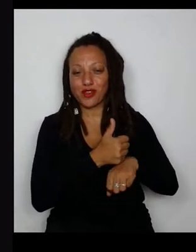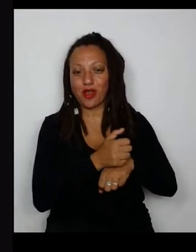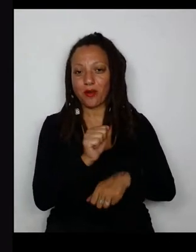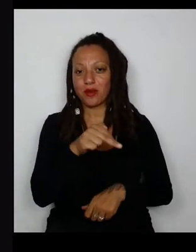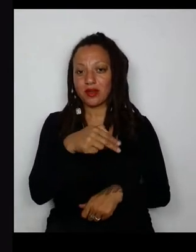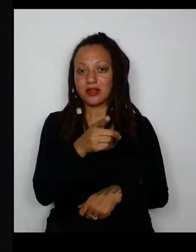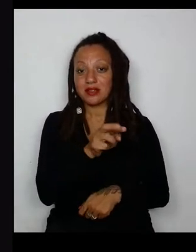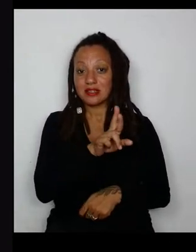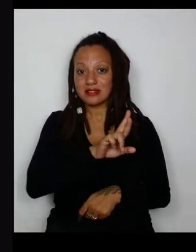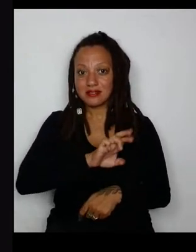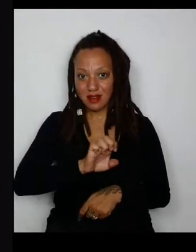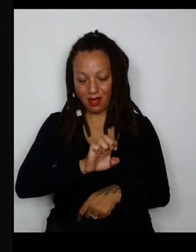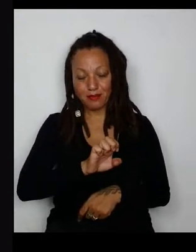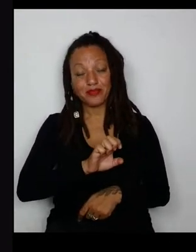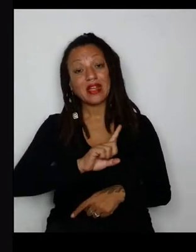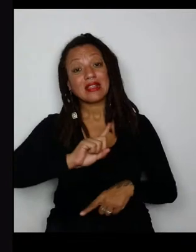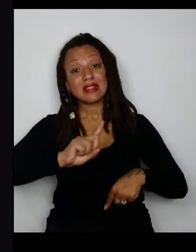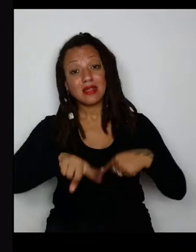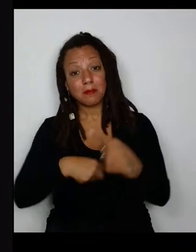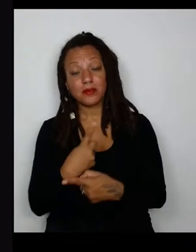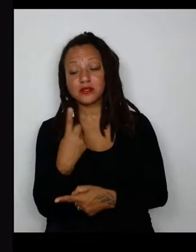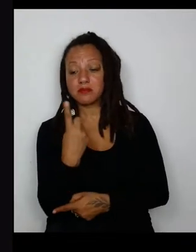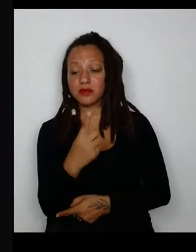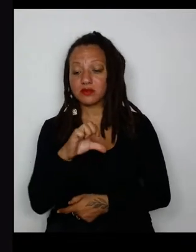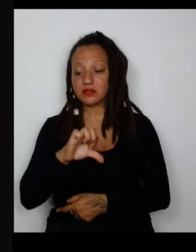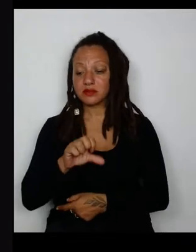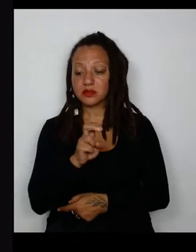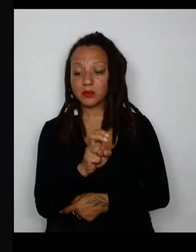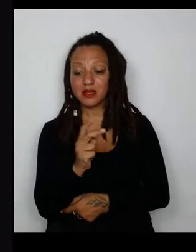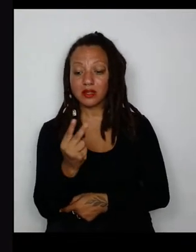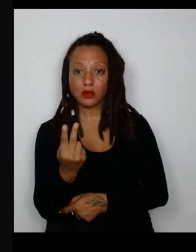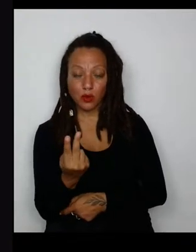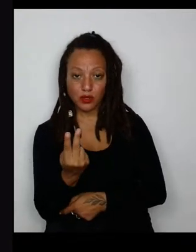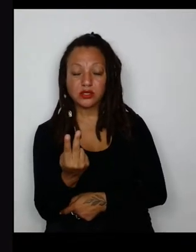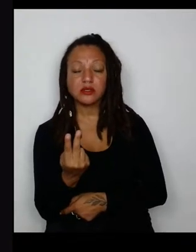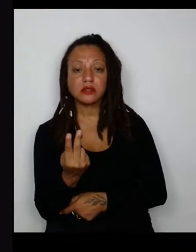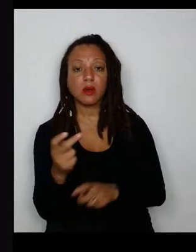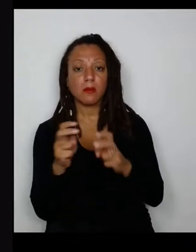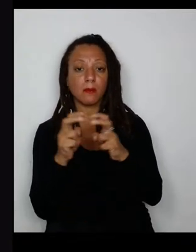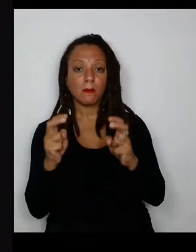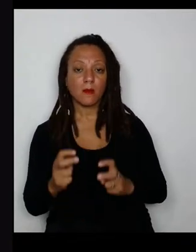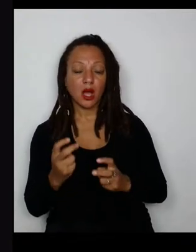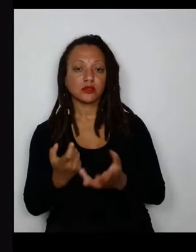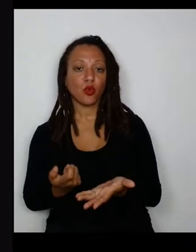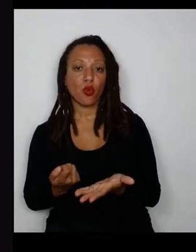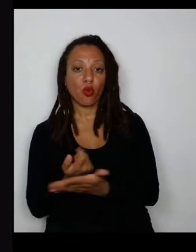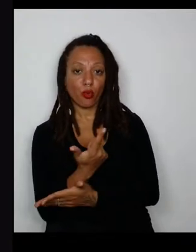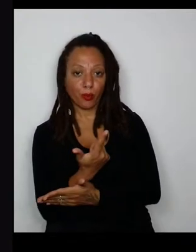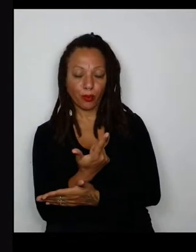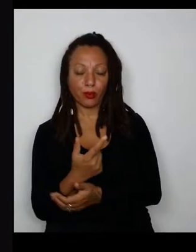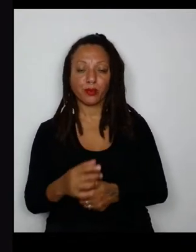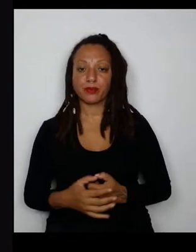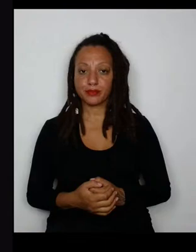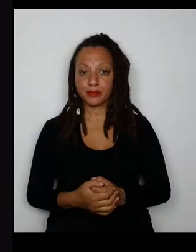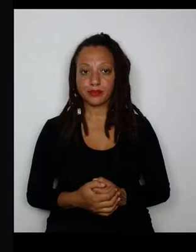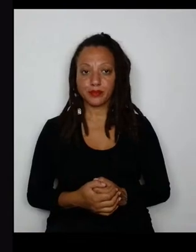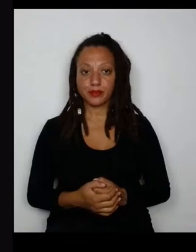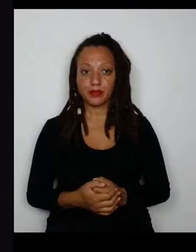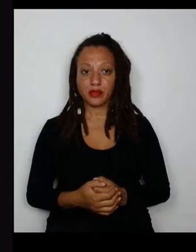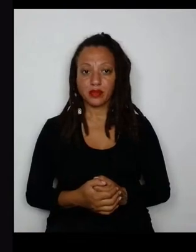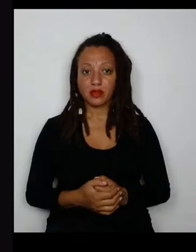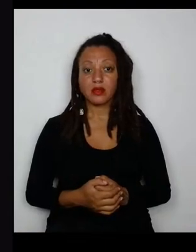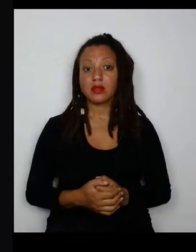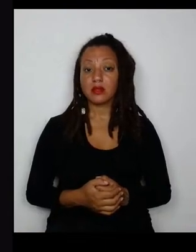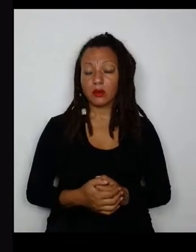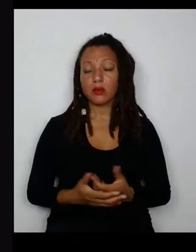reviled and it was sold later to mask in 1952 so what i wanted to mention here